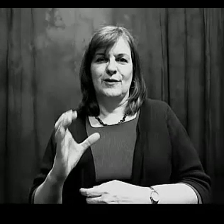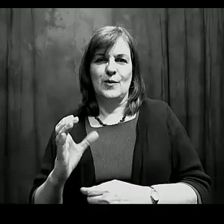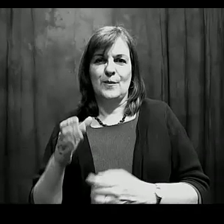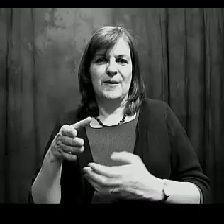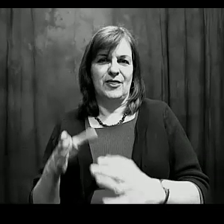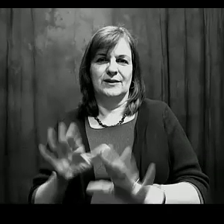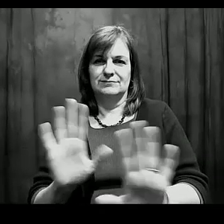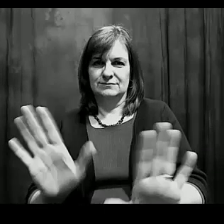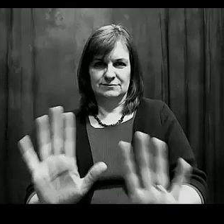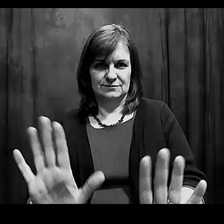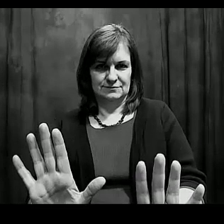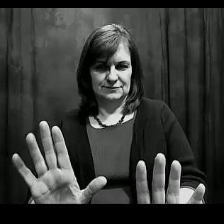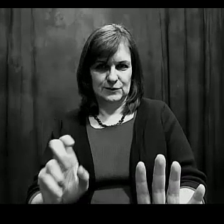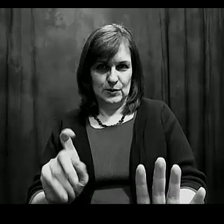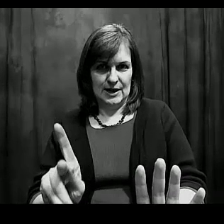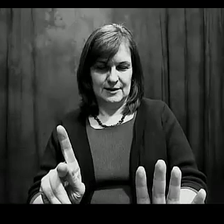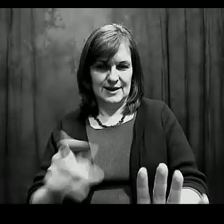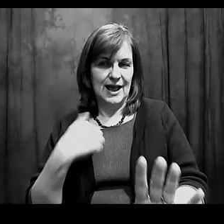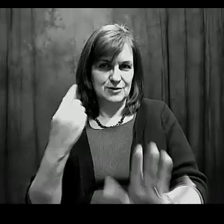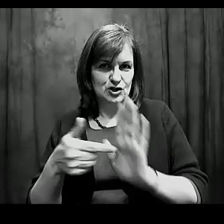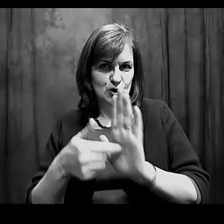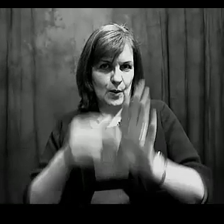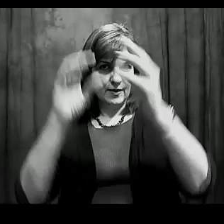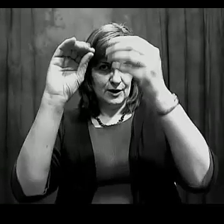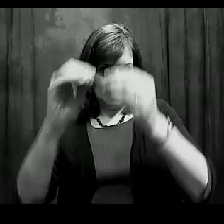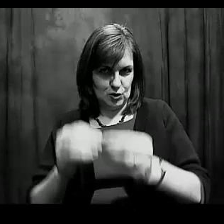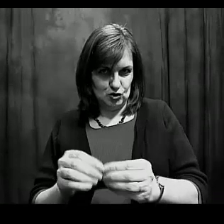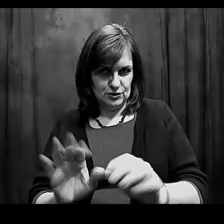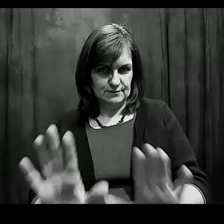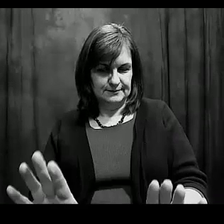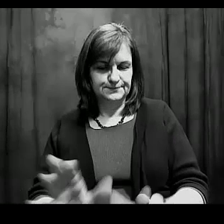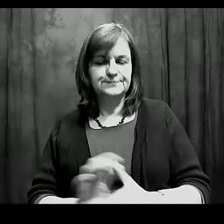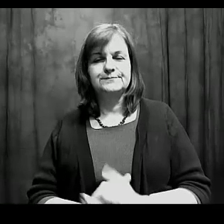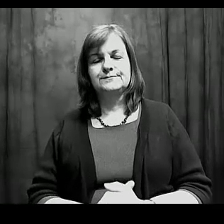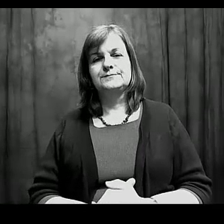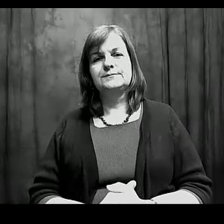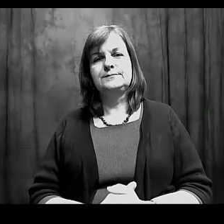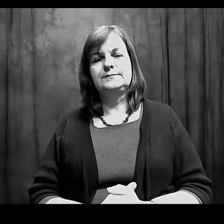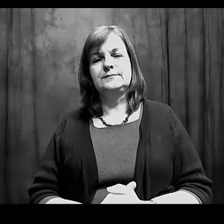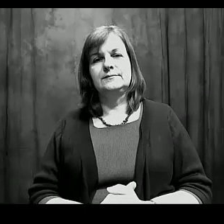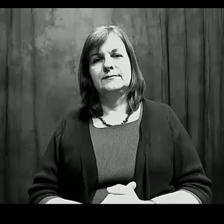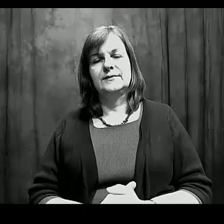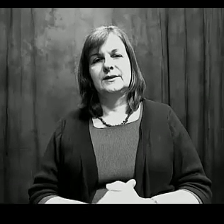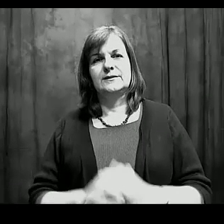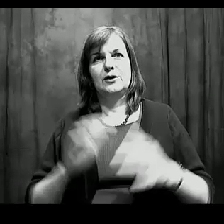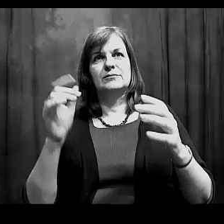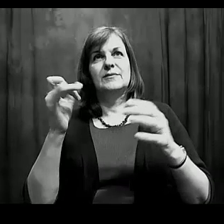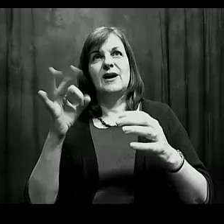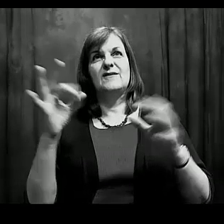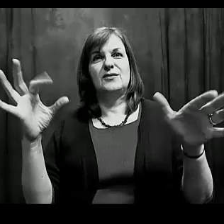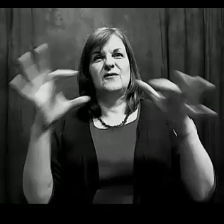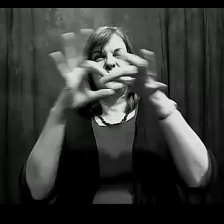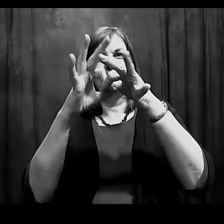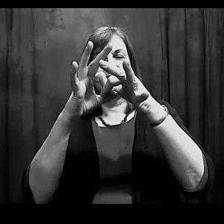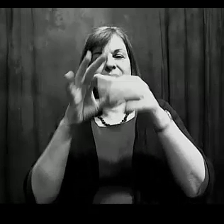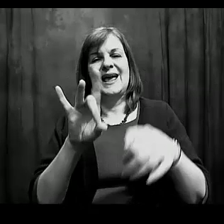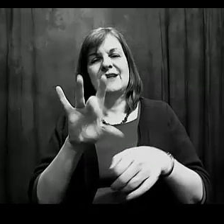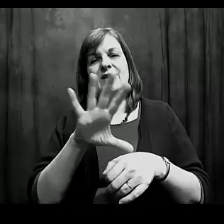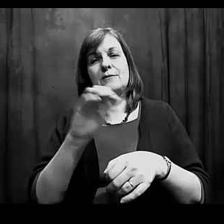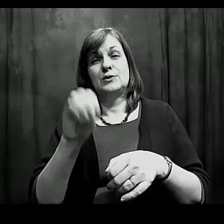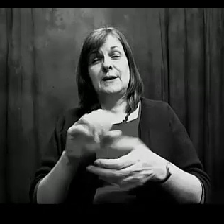birth control mechanism, okay? I'm just showing you the numbers. So when we look at